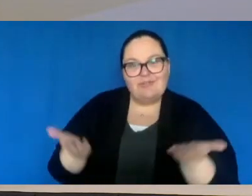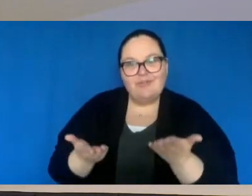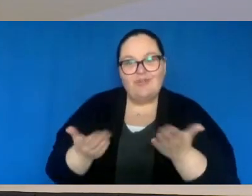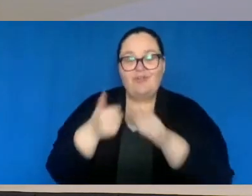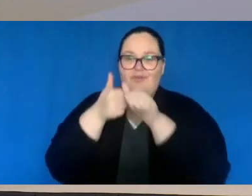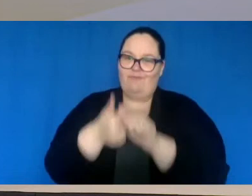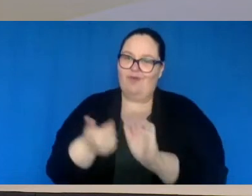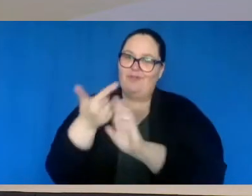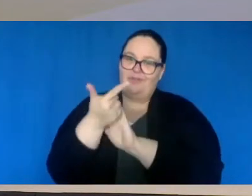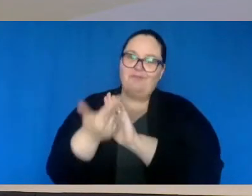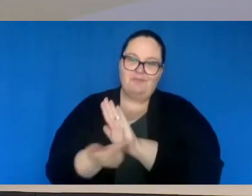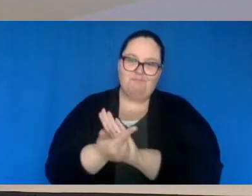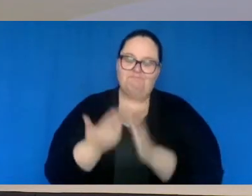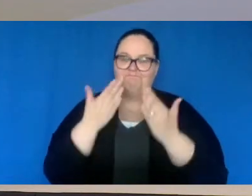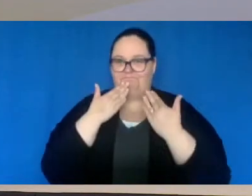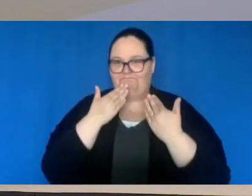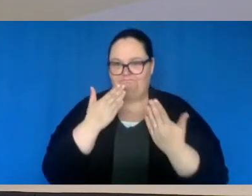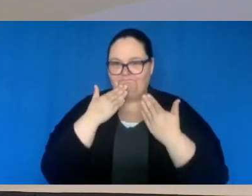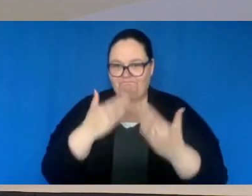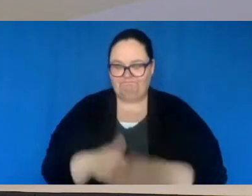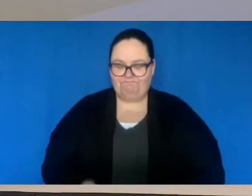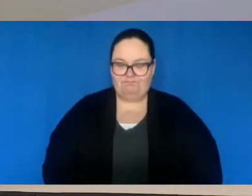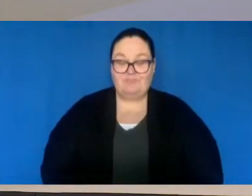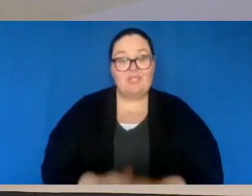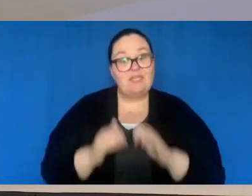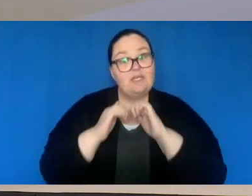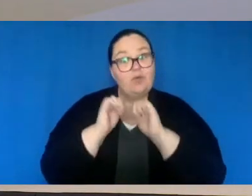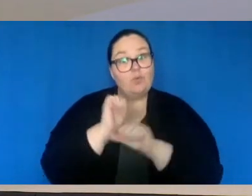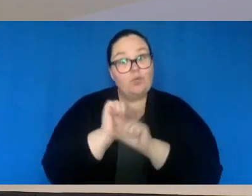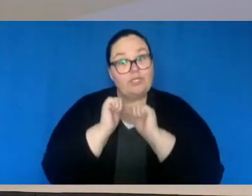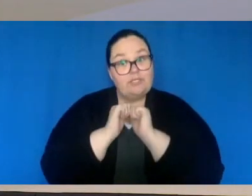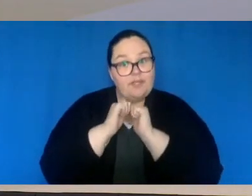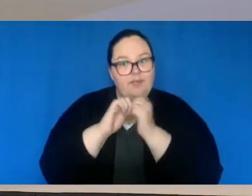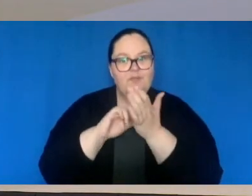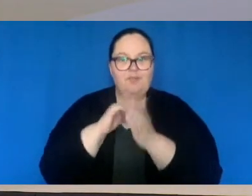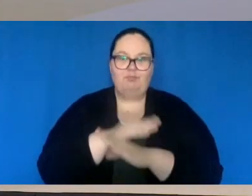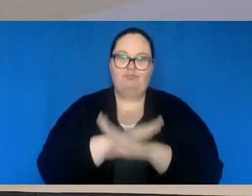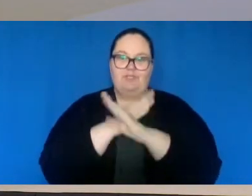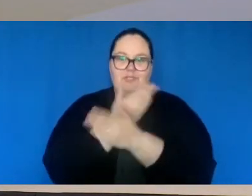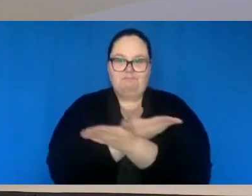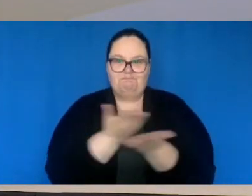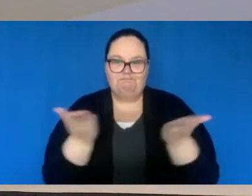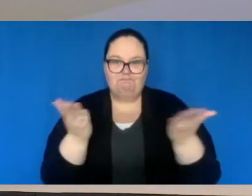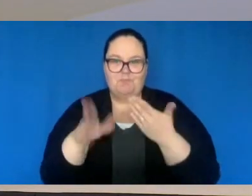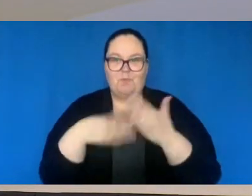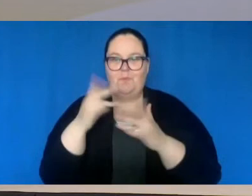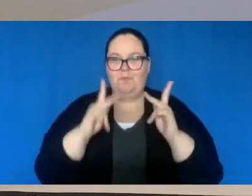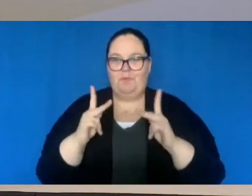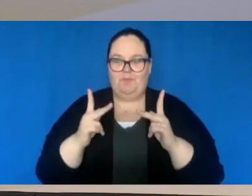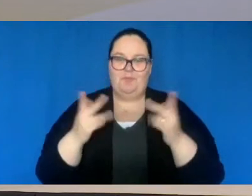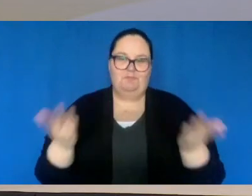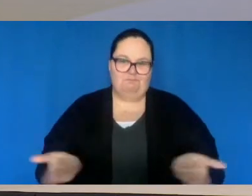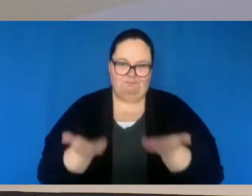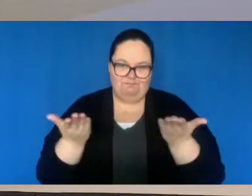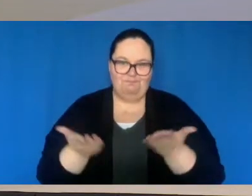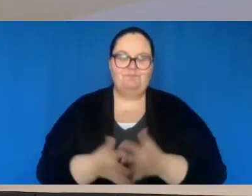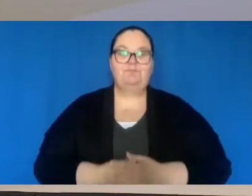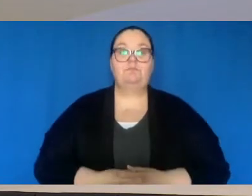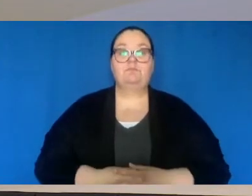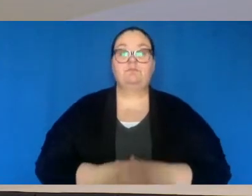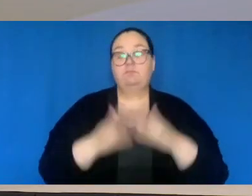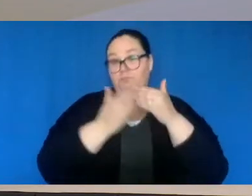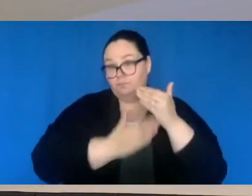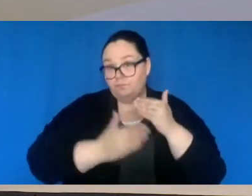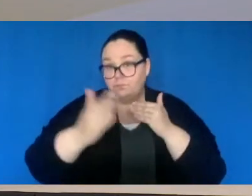self-isolate. Together, you have helped all islanders. Going forward, our enforcement partners will continue